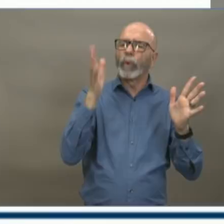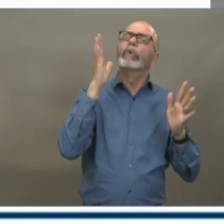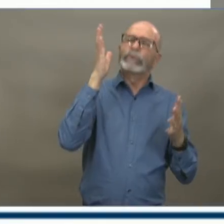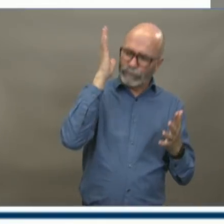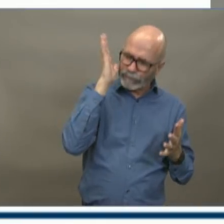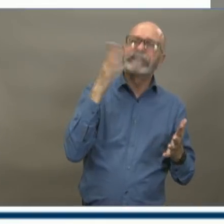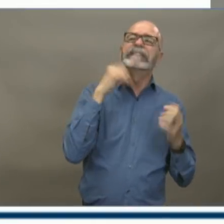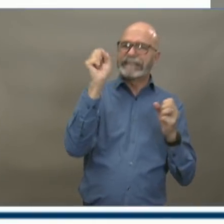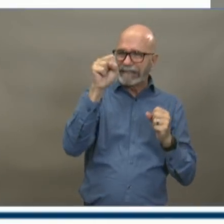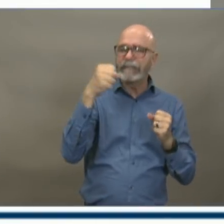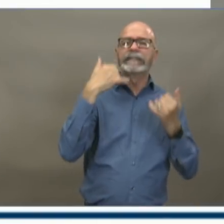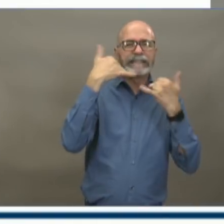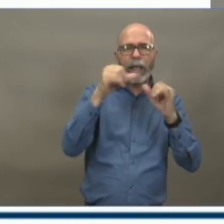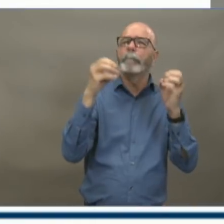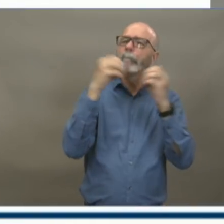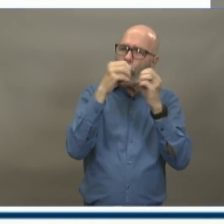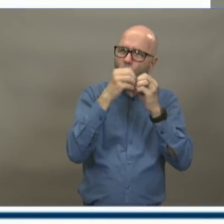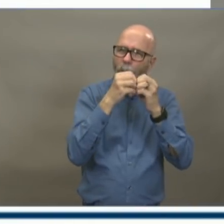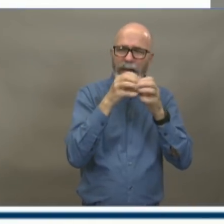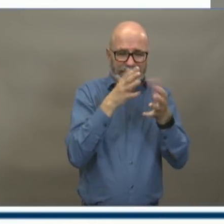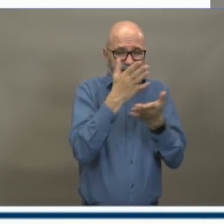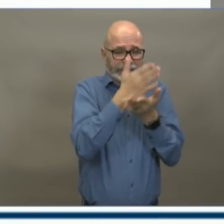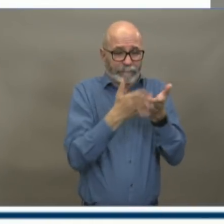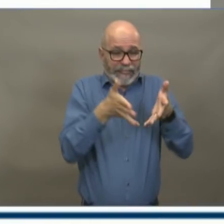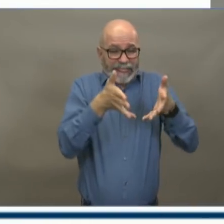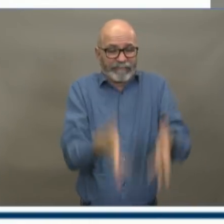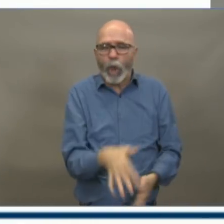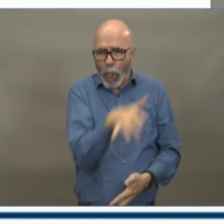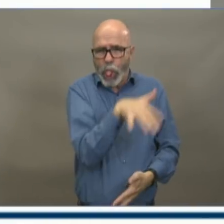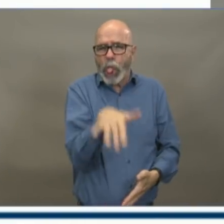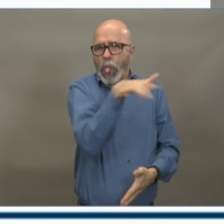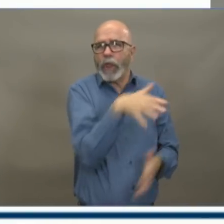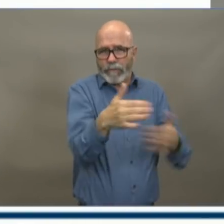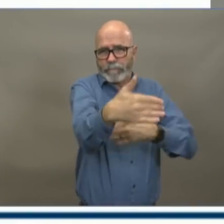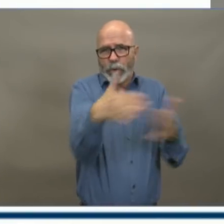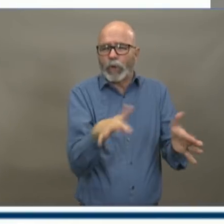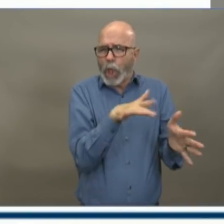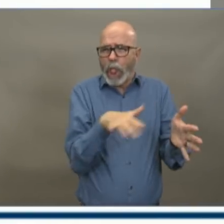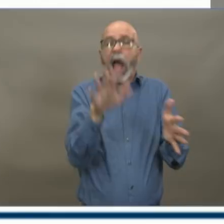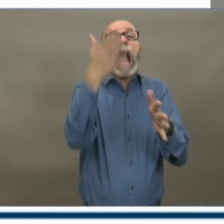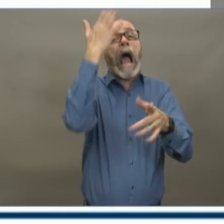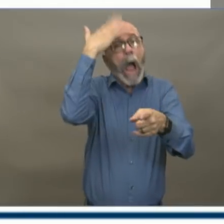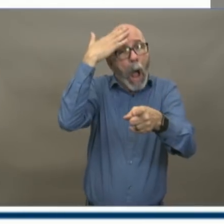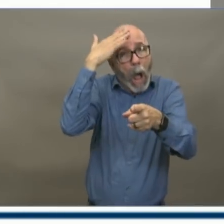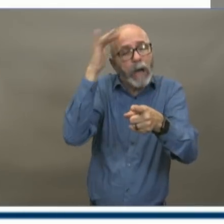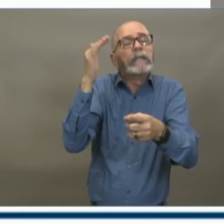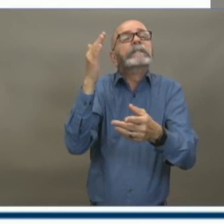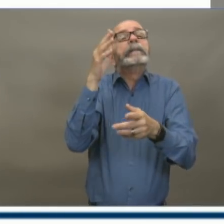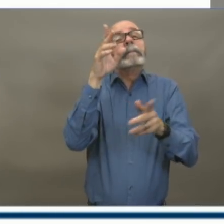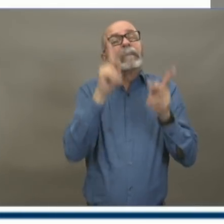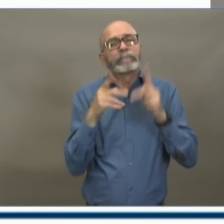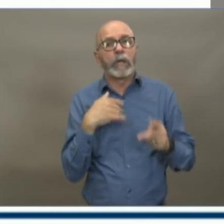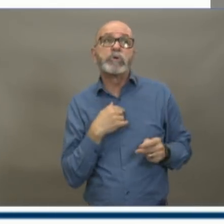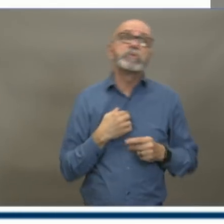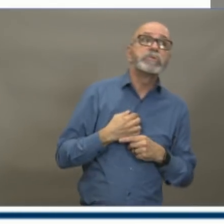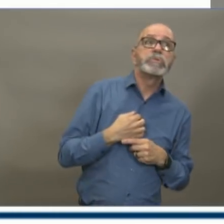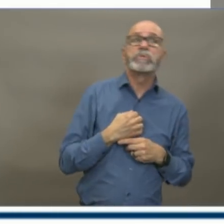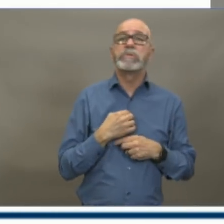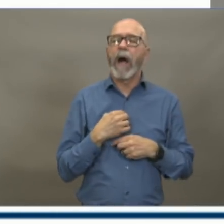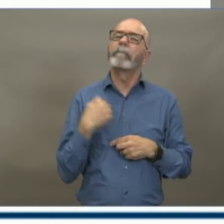supply, and it is concerning, but that we'd like to get as much vaccine as quickly as